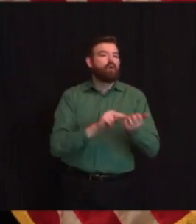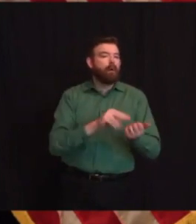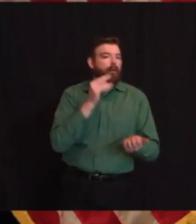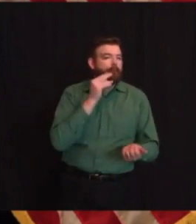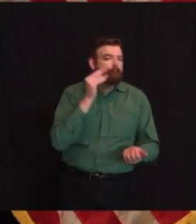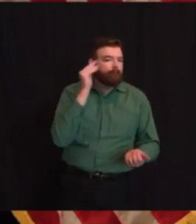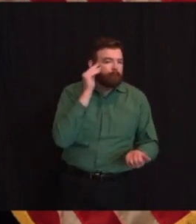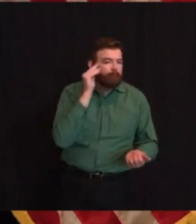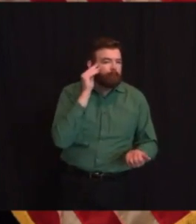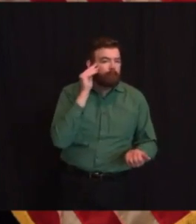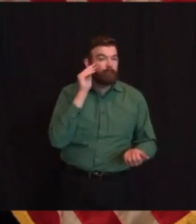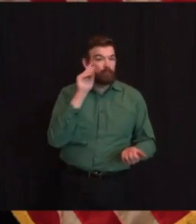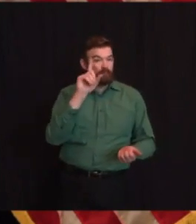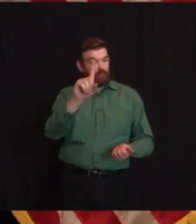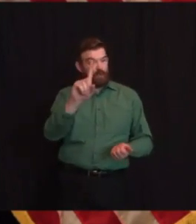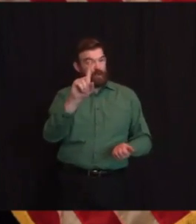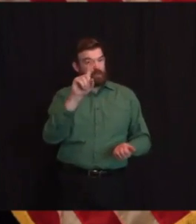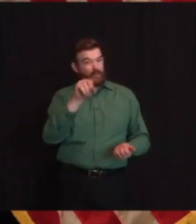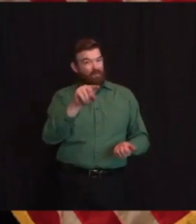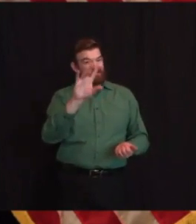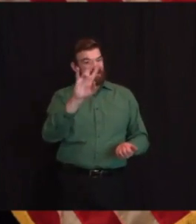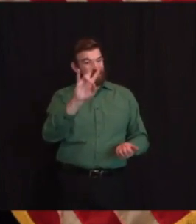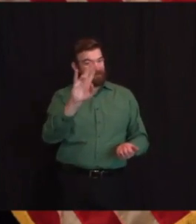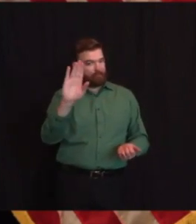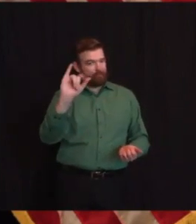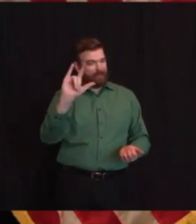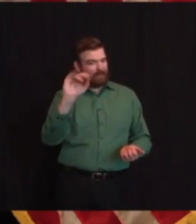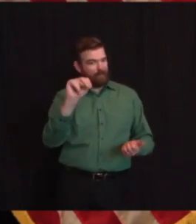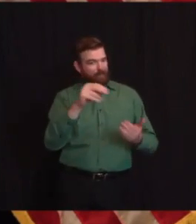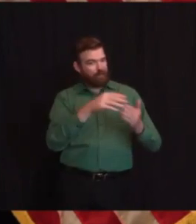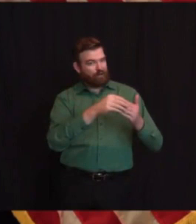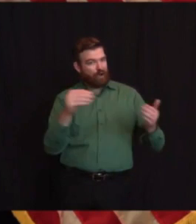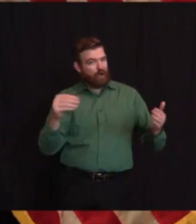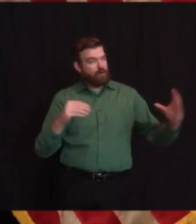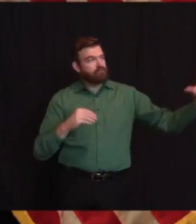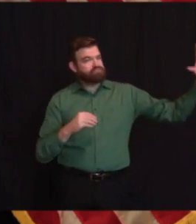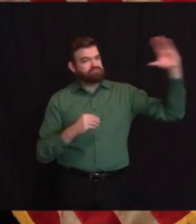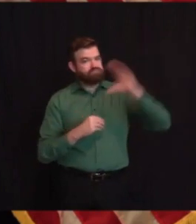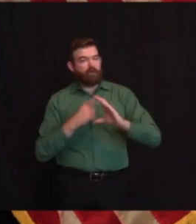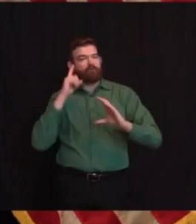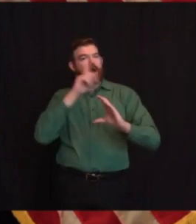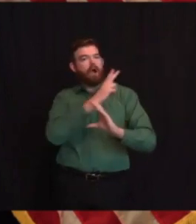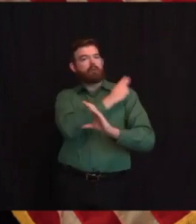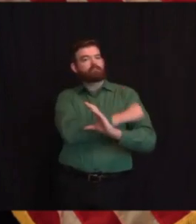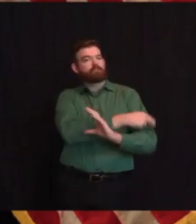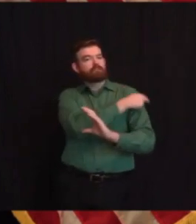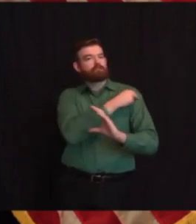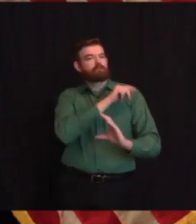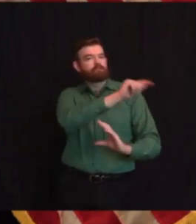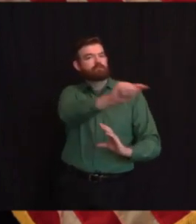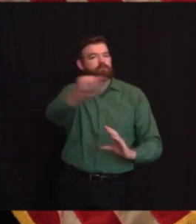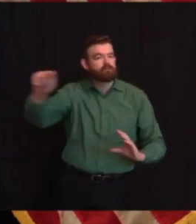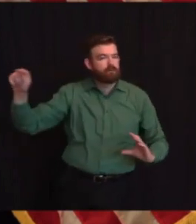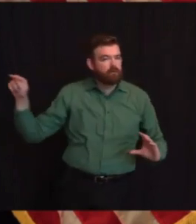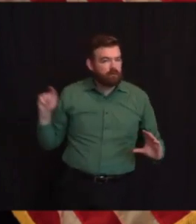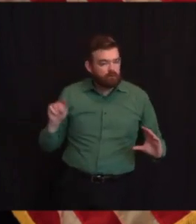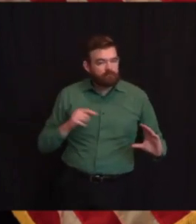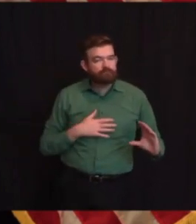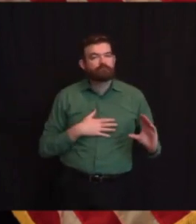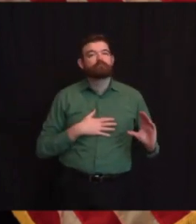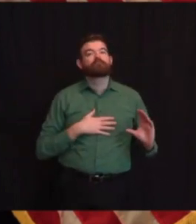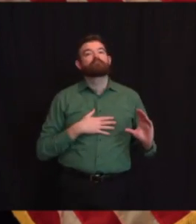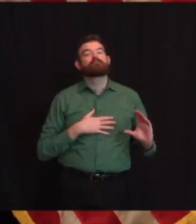$1.7 billion to our hospitals. So some weeks I've been up here pounding the table that we